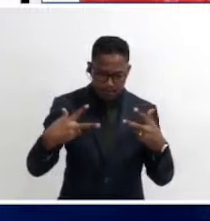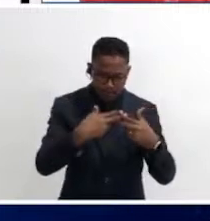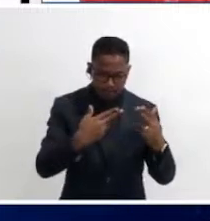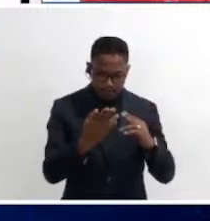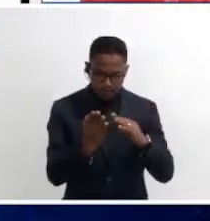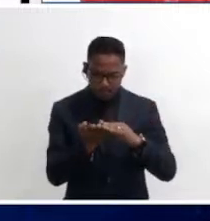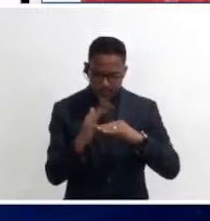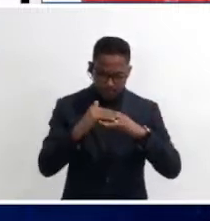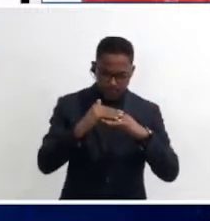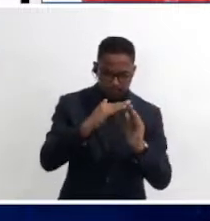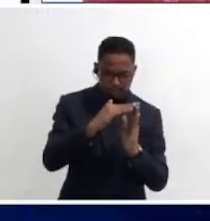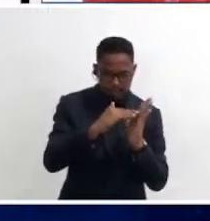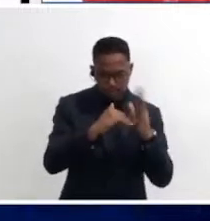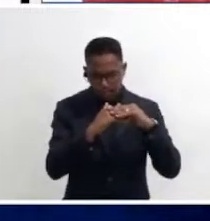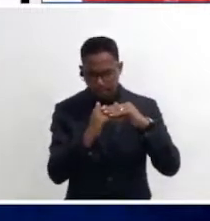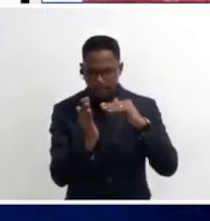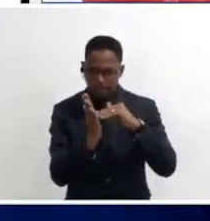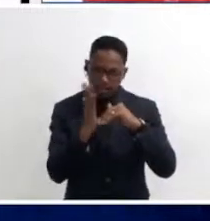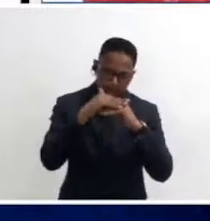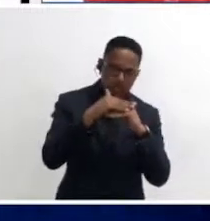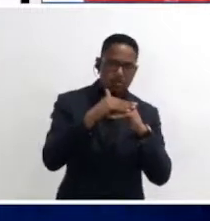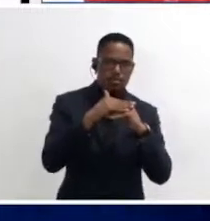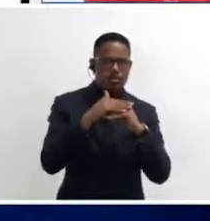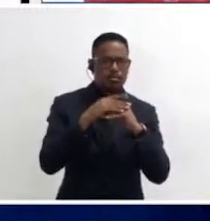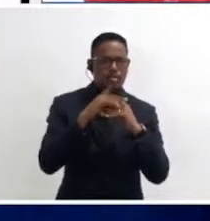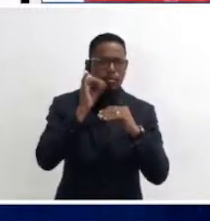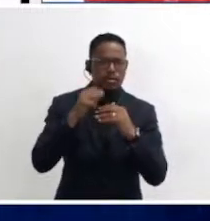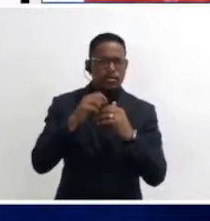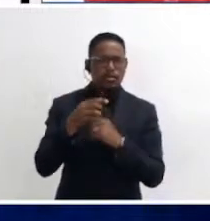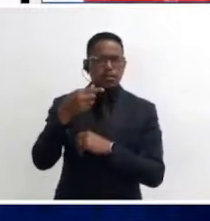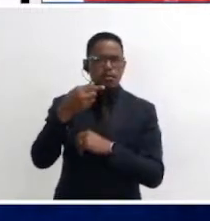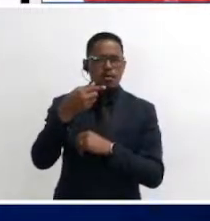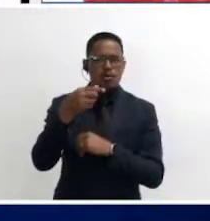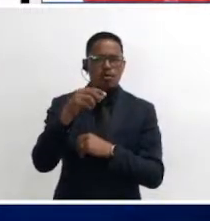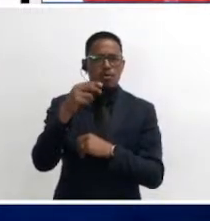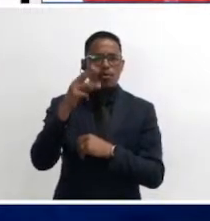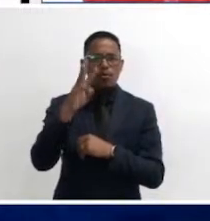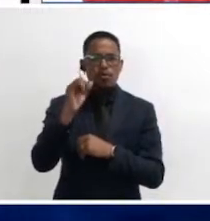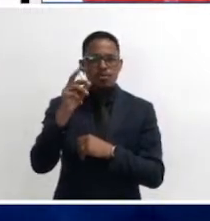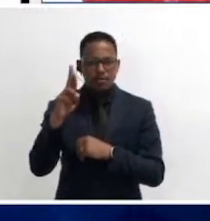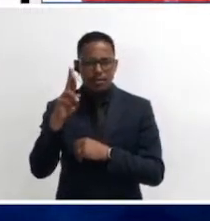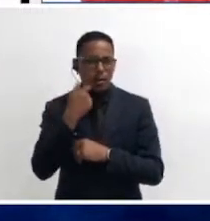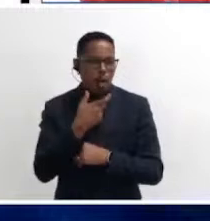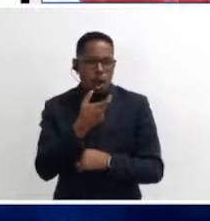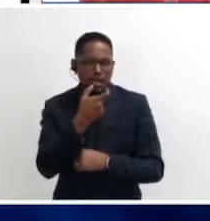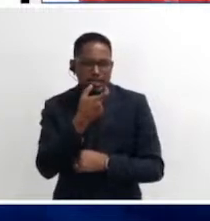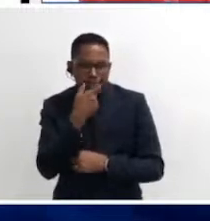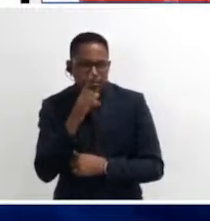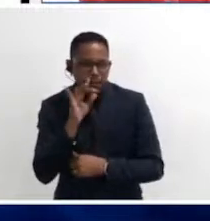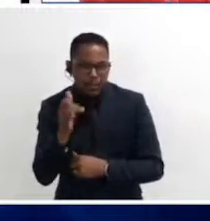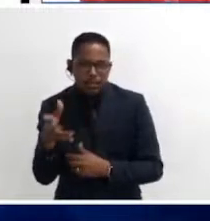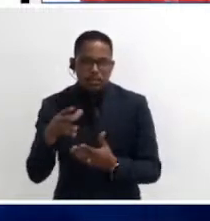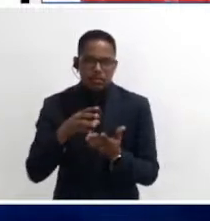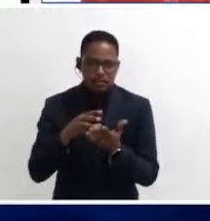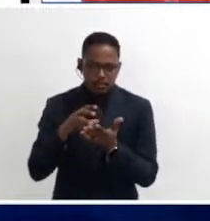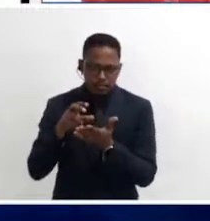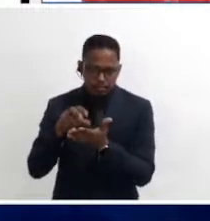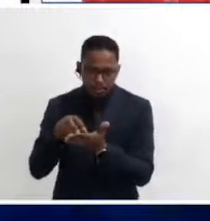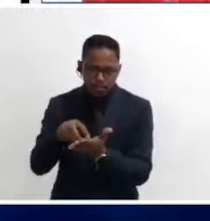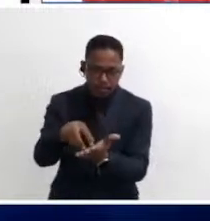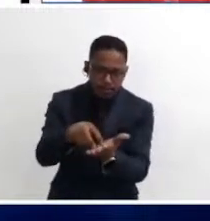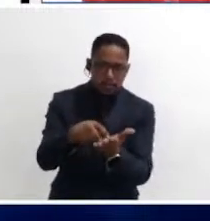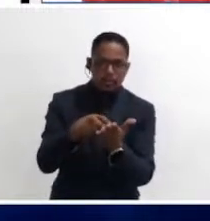of processes like oxidation and doping and many repetitive steps of